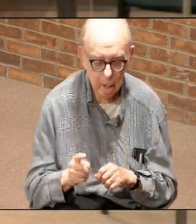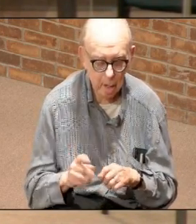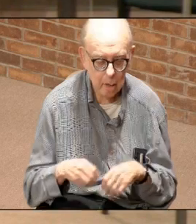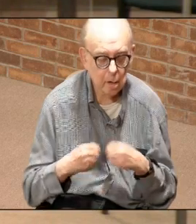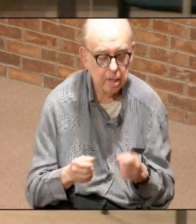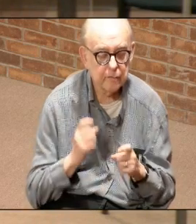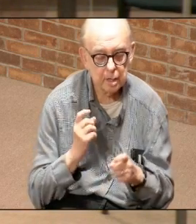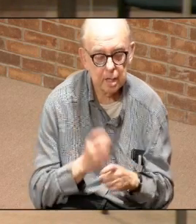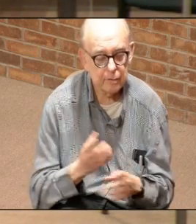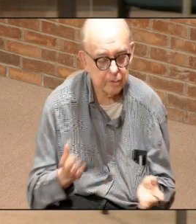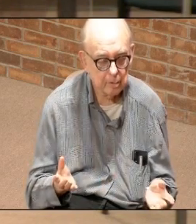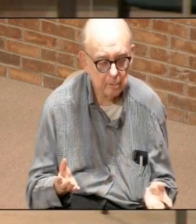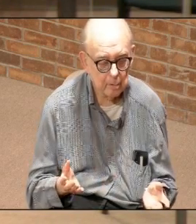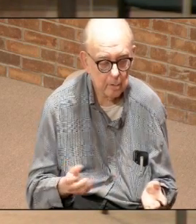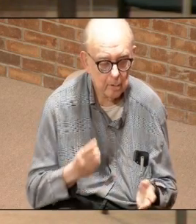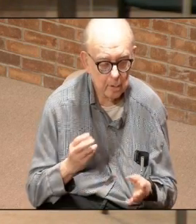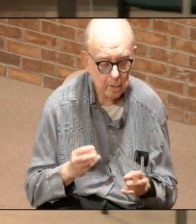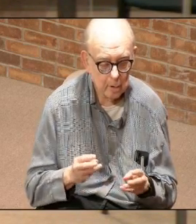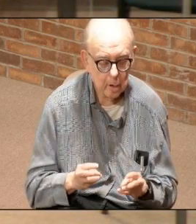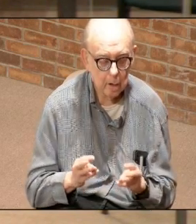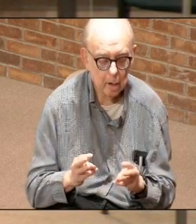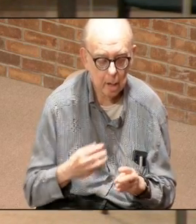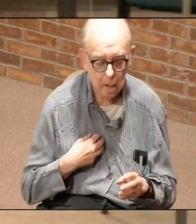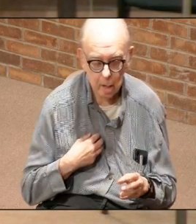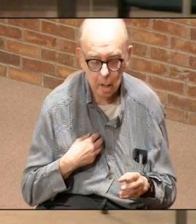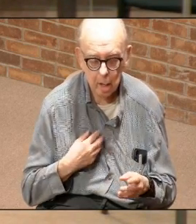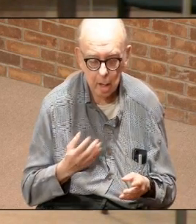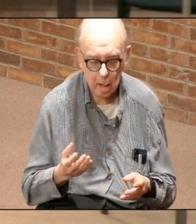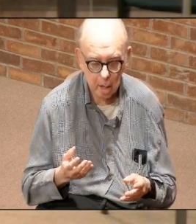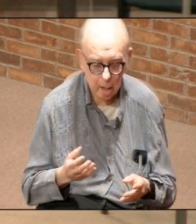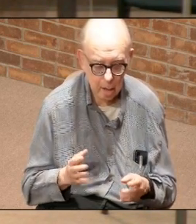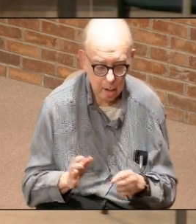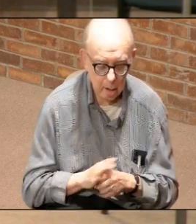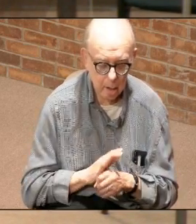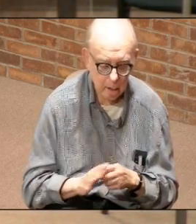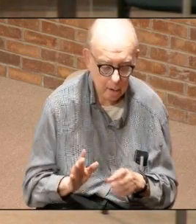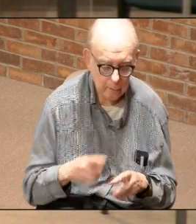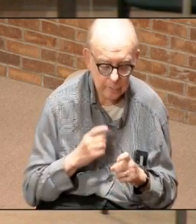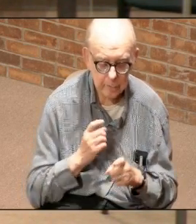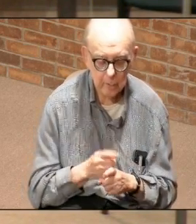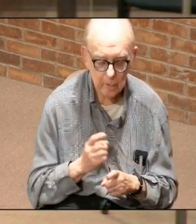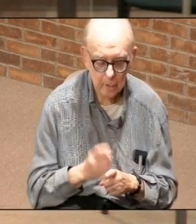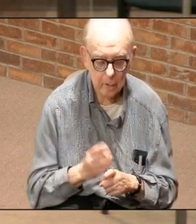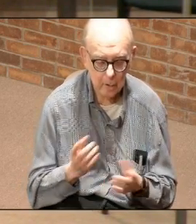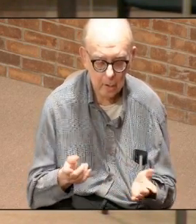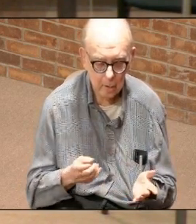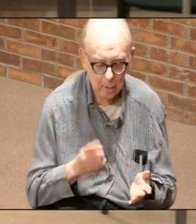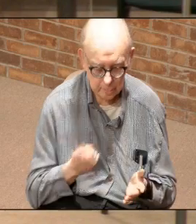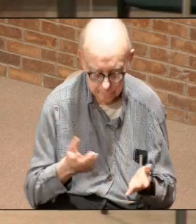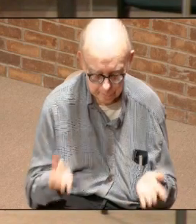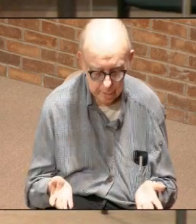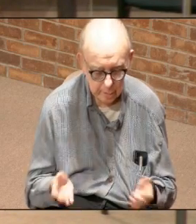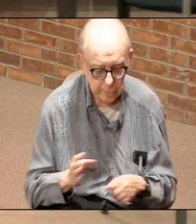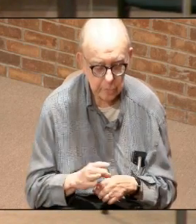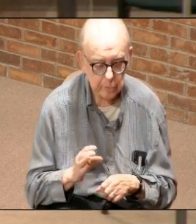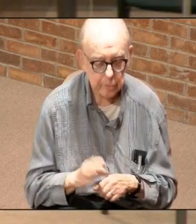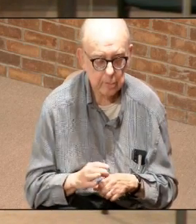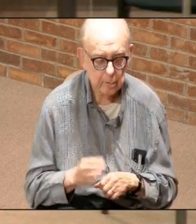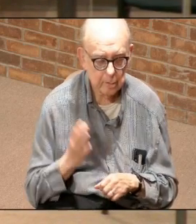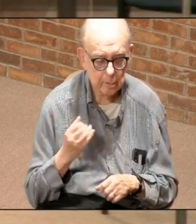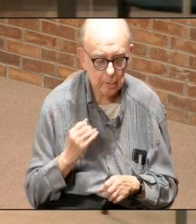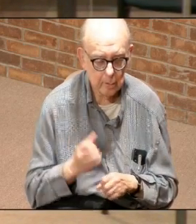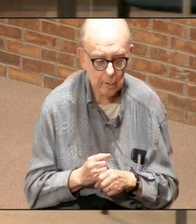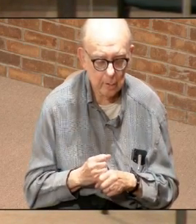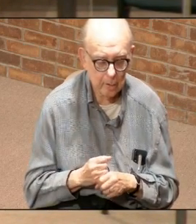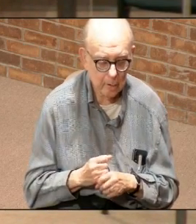given gifts. And the only way that we can have the completeness of gifts is you're here. If you've